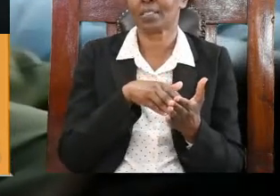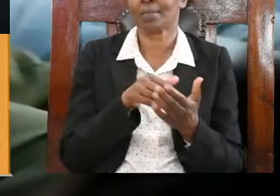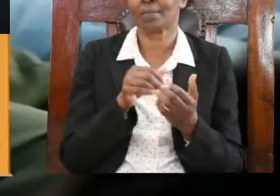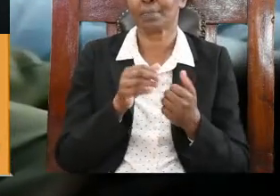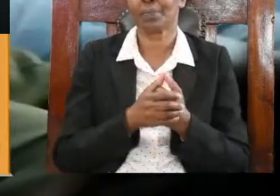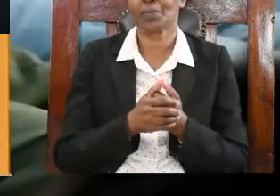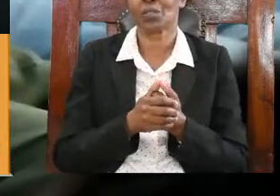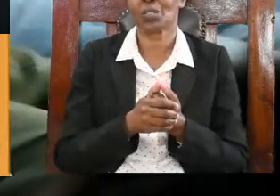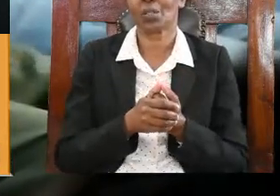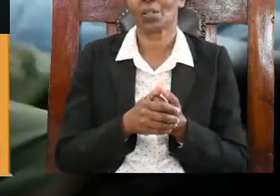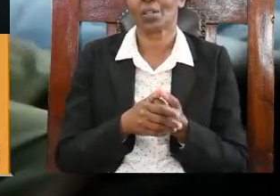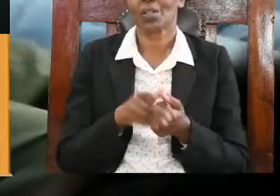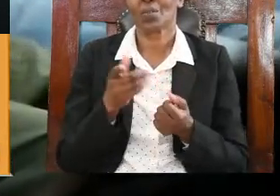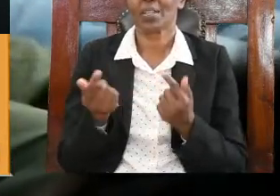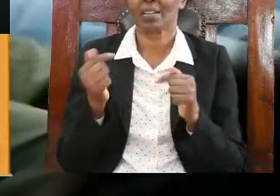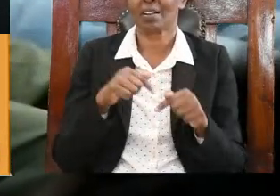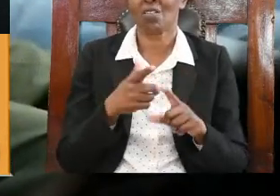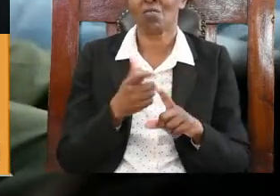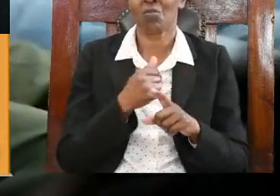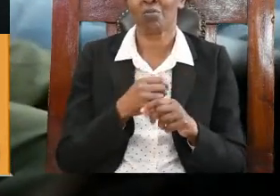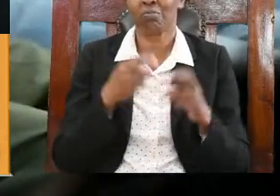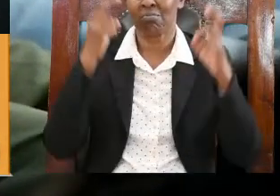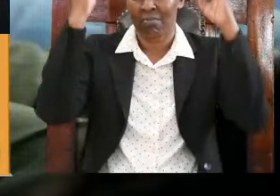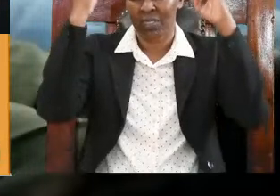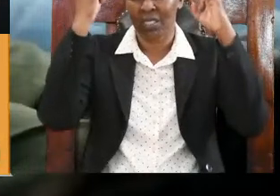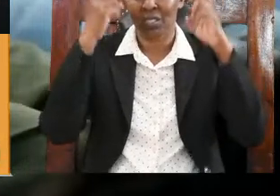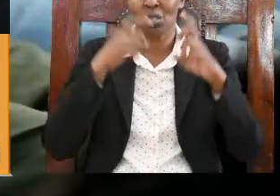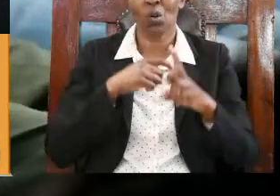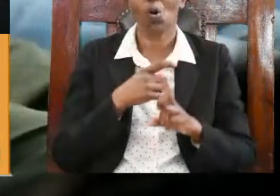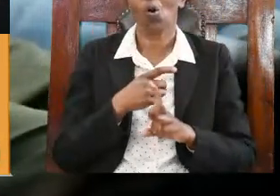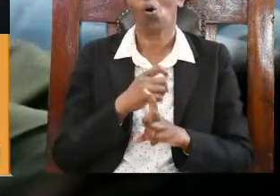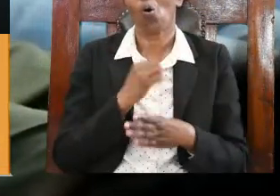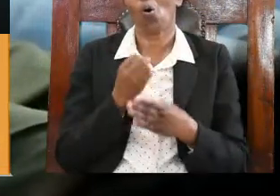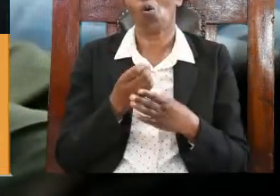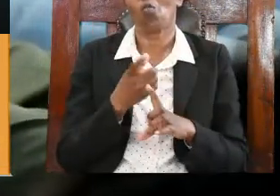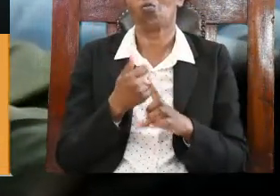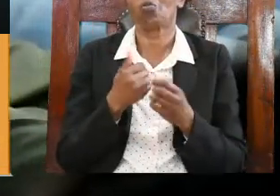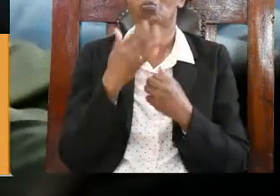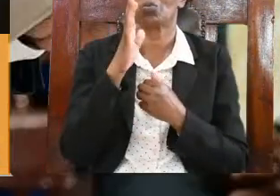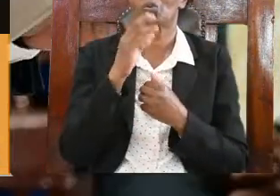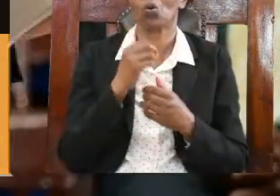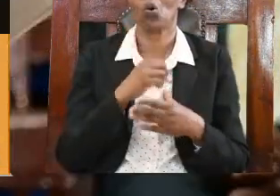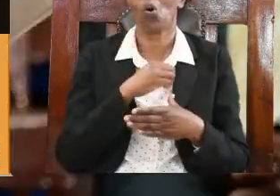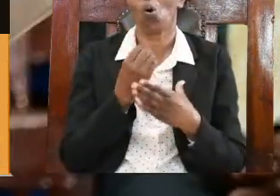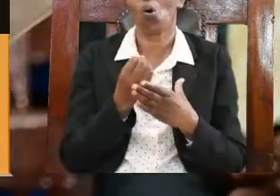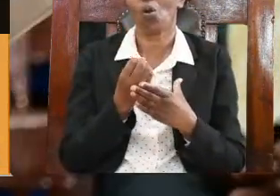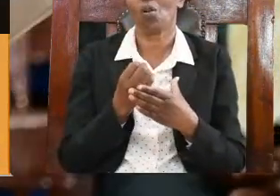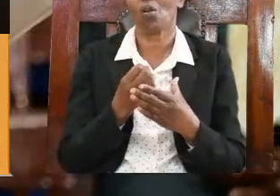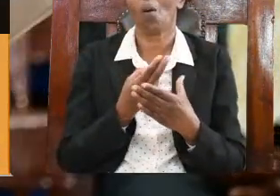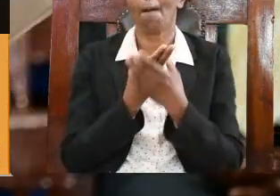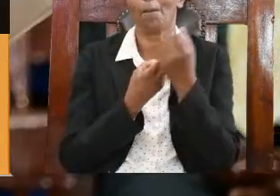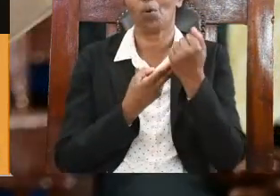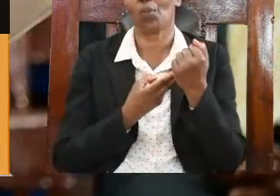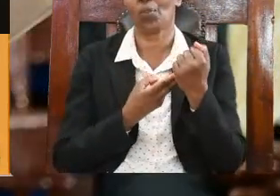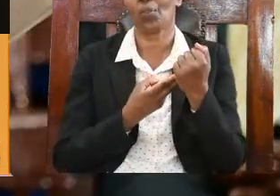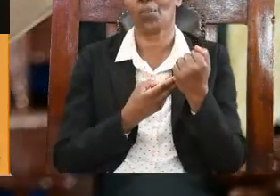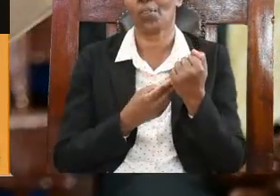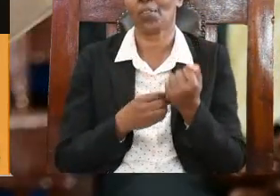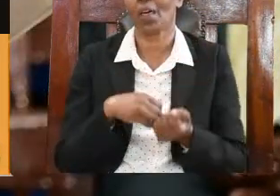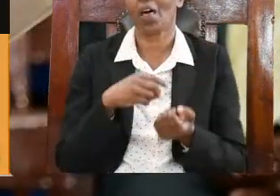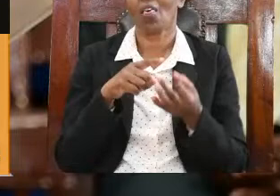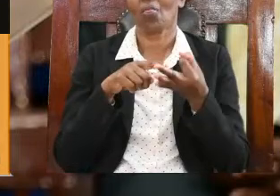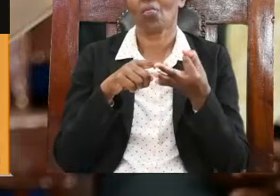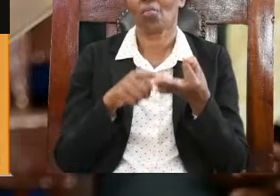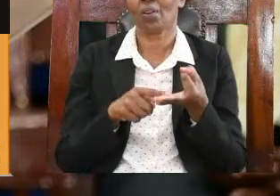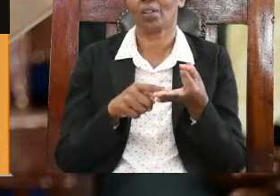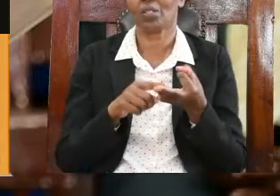such weakness? Do they come from Satan or from God or both? And the third question that we'll